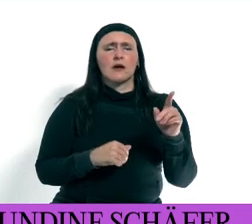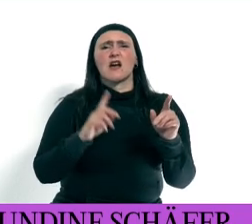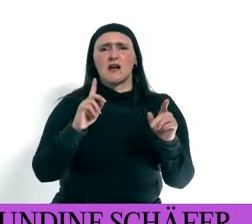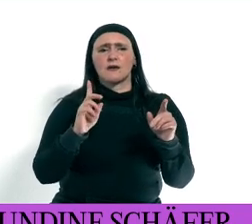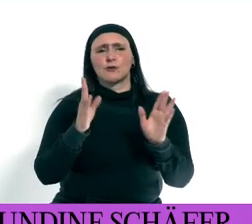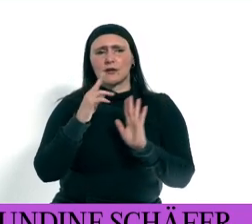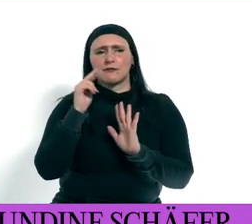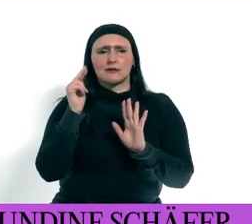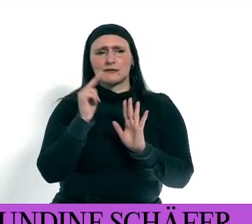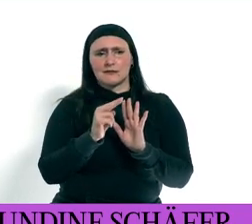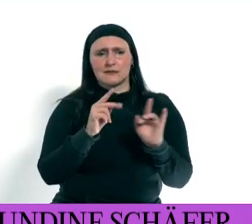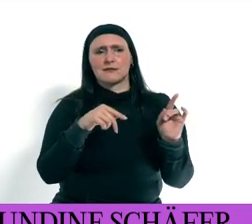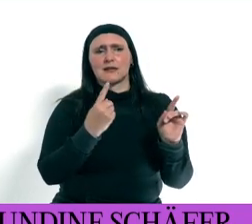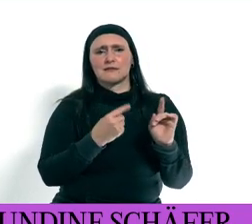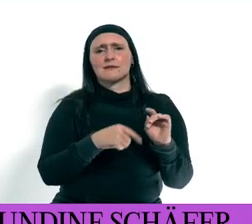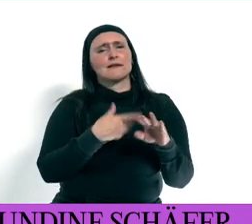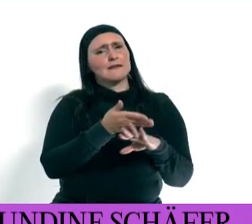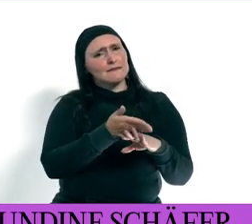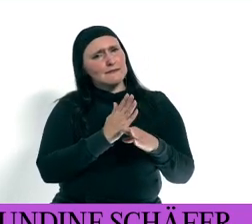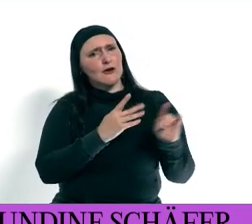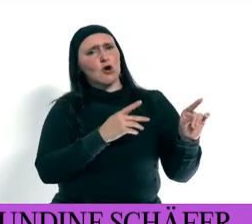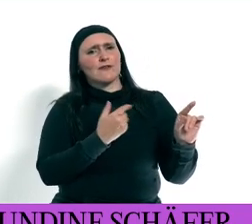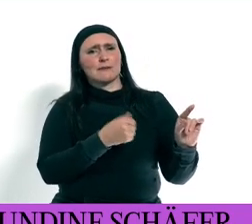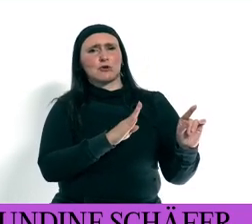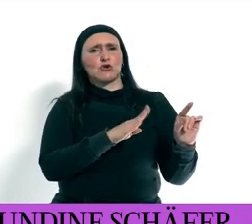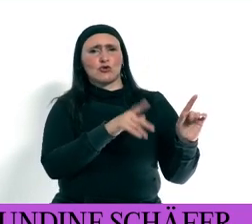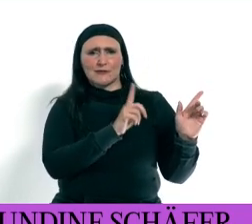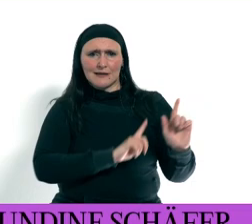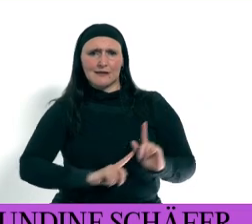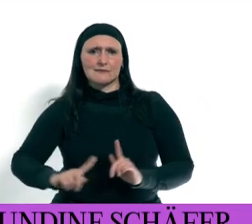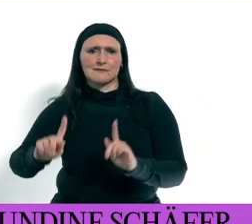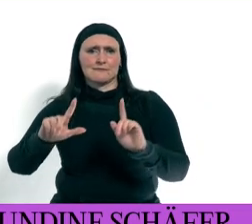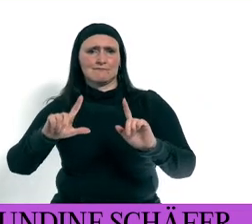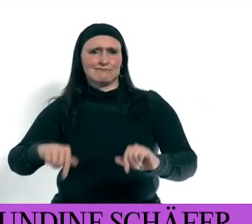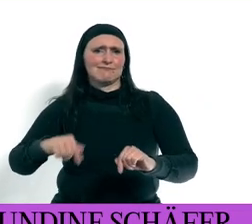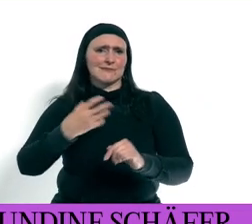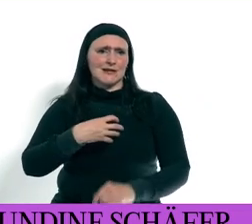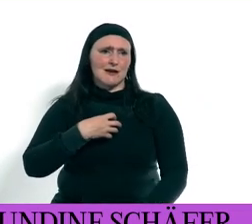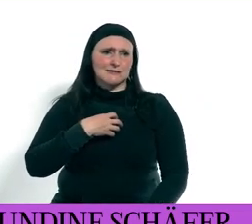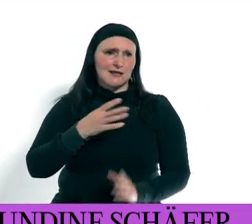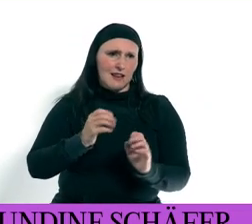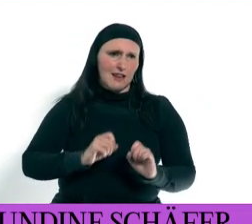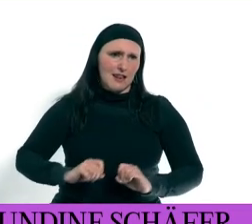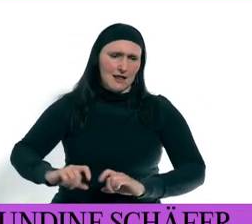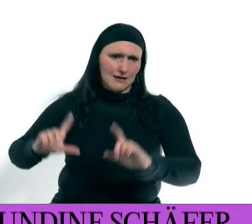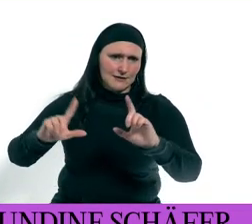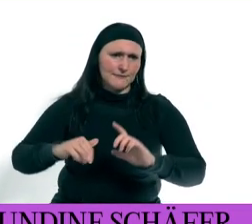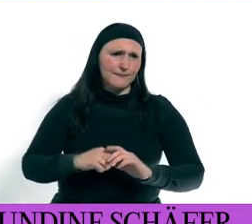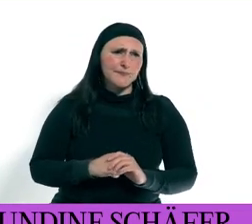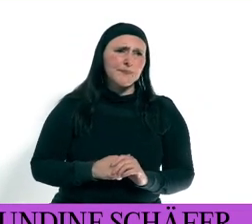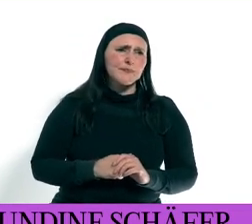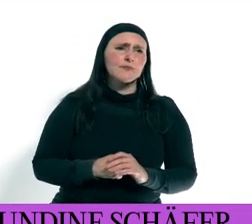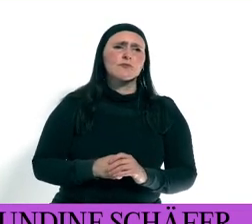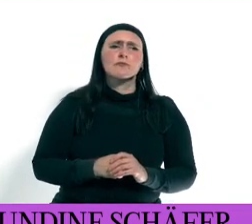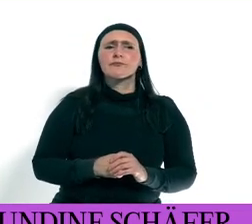of Brito in Castle for during the summer. There is one more project that I missed. Just to extend our mural